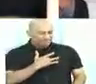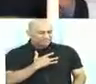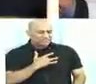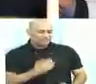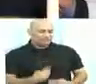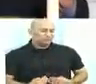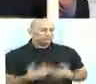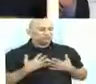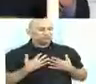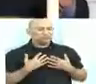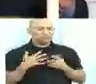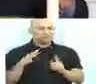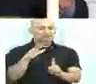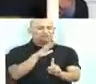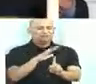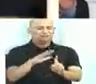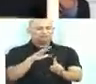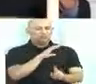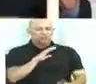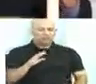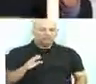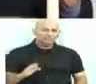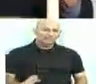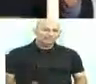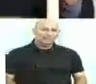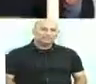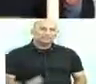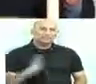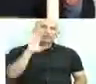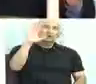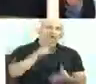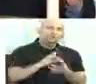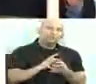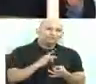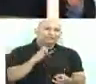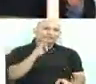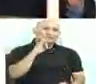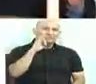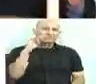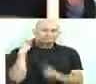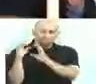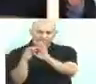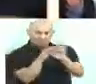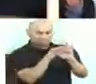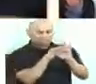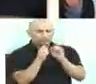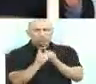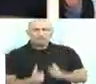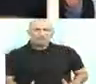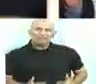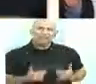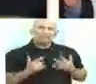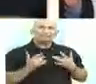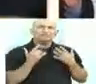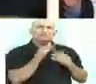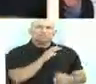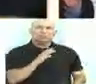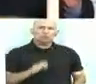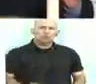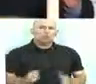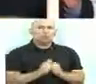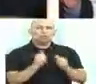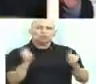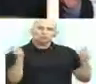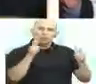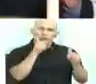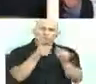the presence of Christ. By your Spirit, unite us with the living Christ and with all